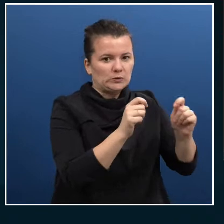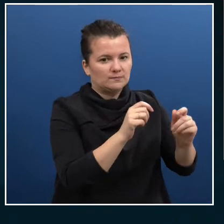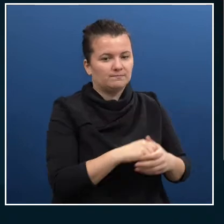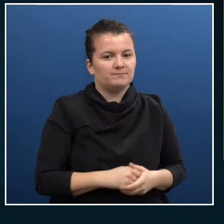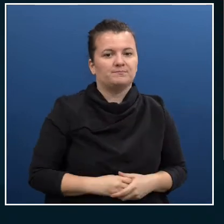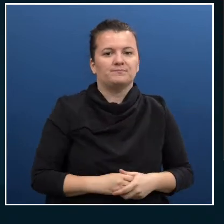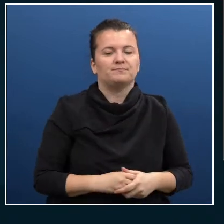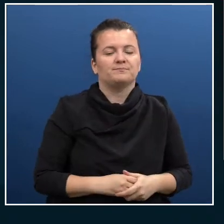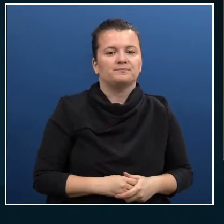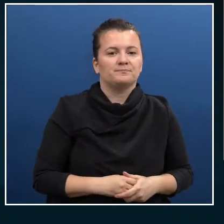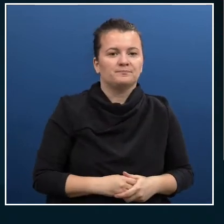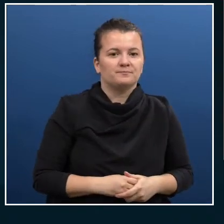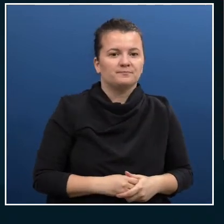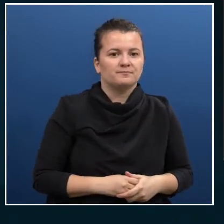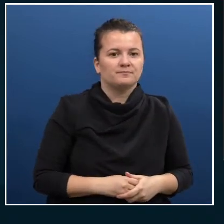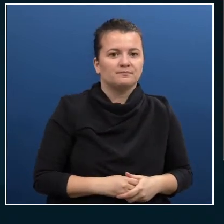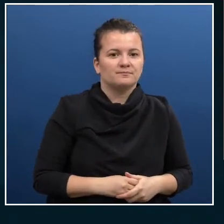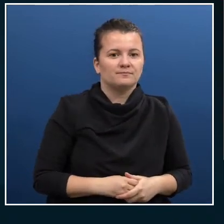So.